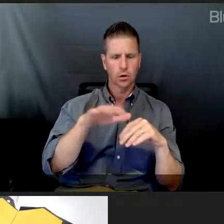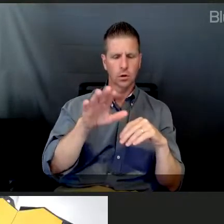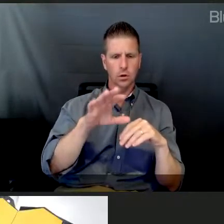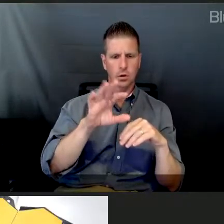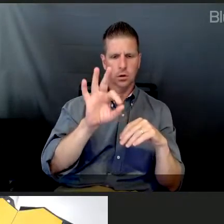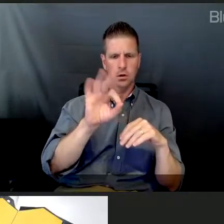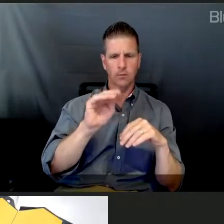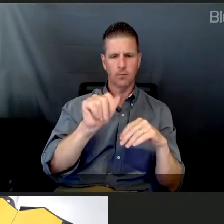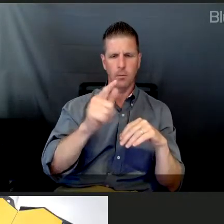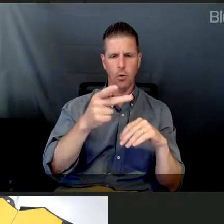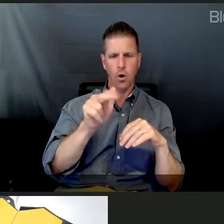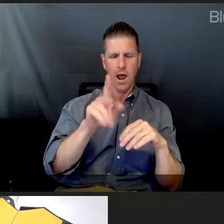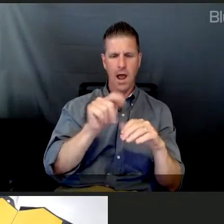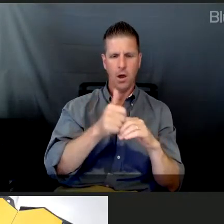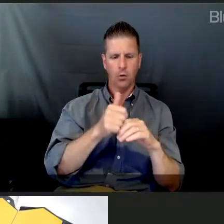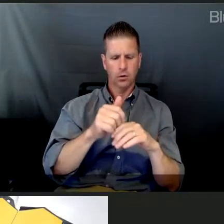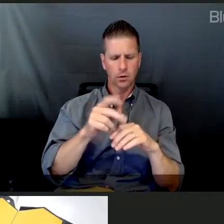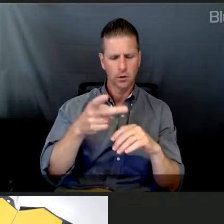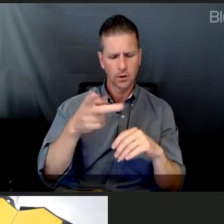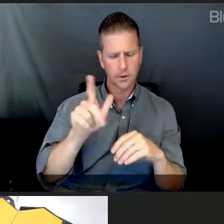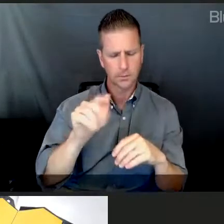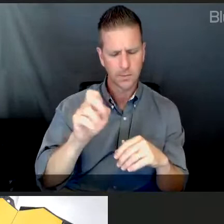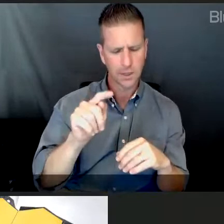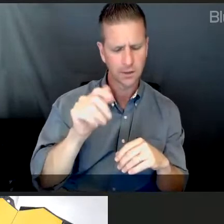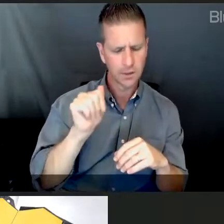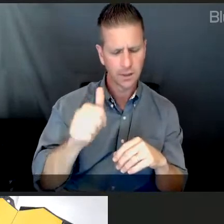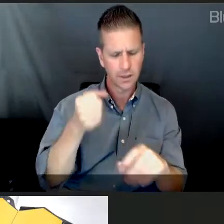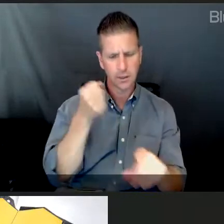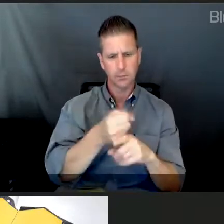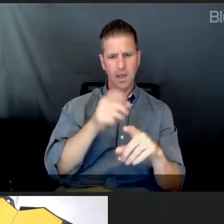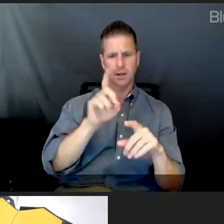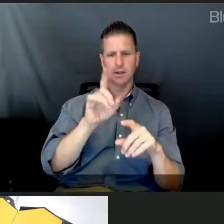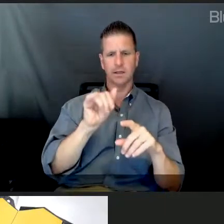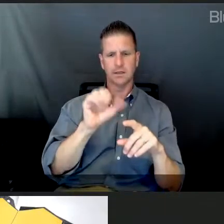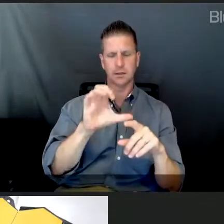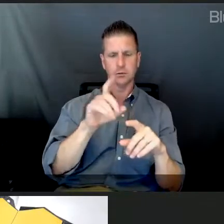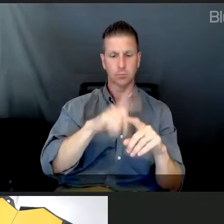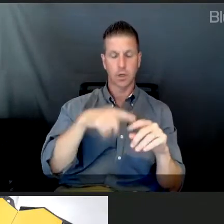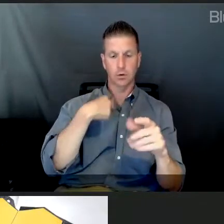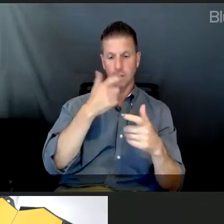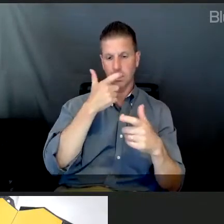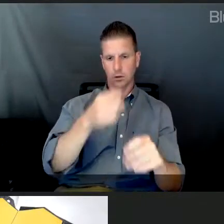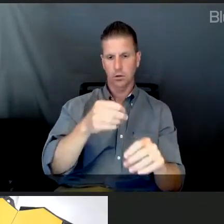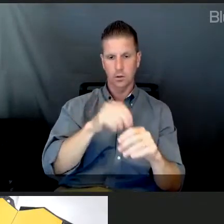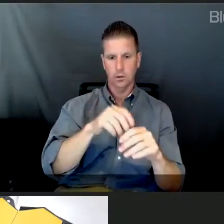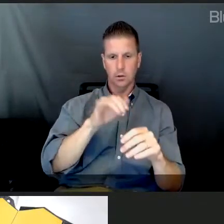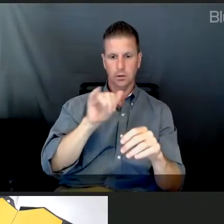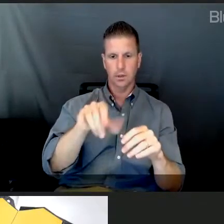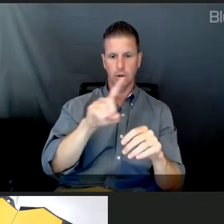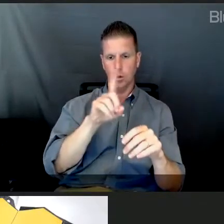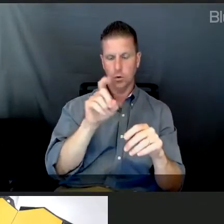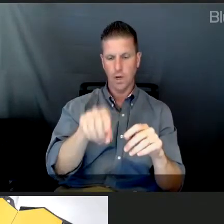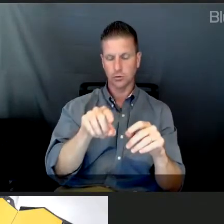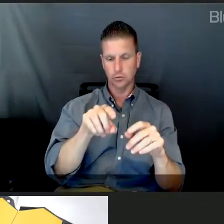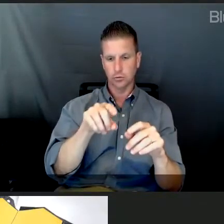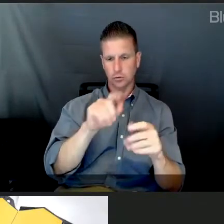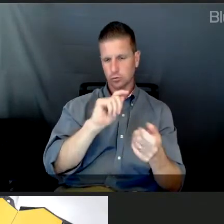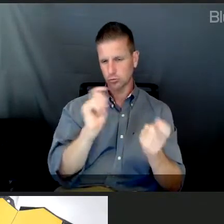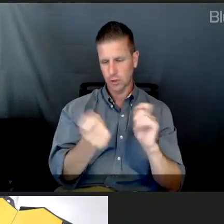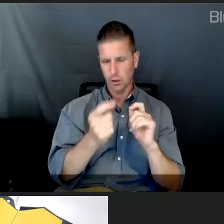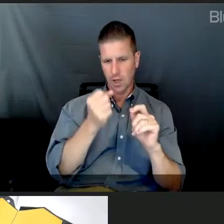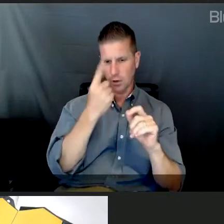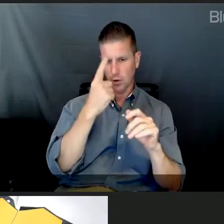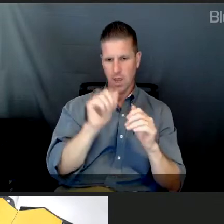seeing how a planet can particularly impact a disk. But I'm interested in turning that question around and understanding